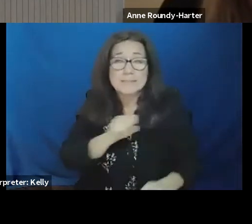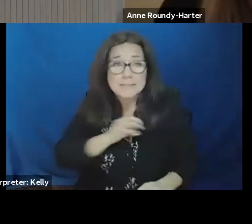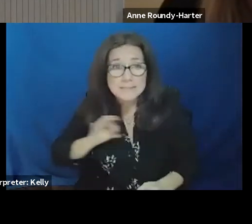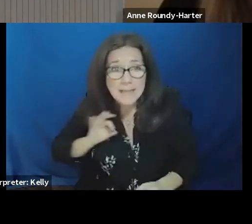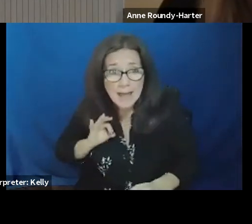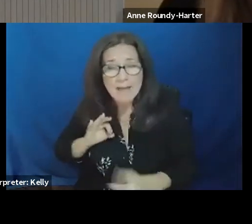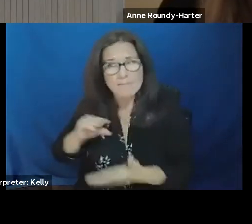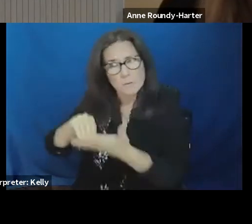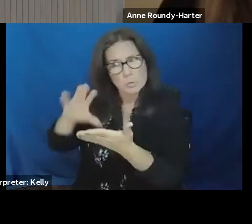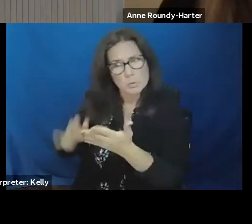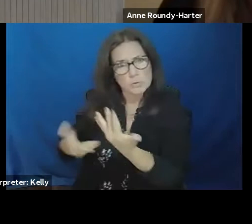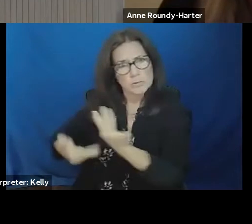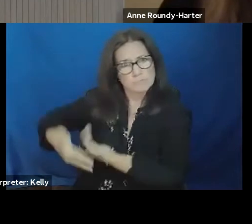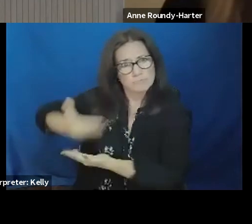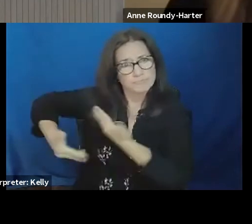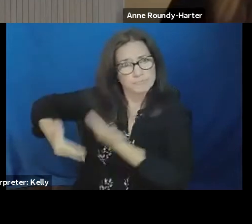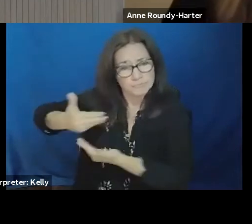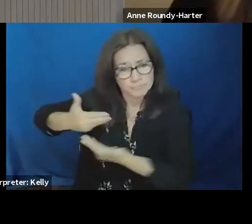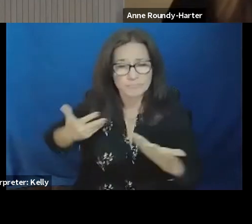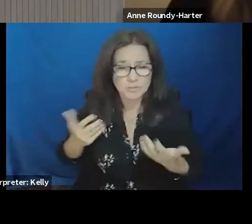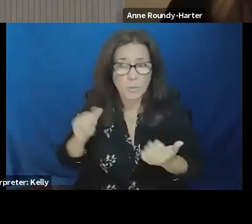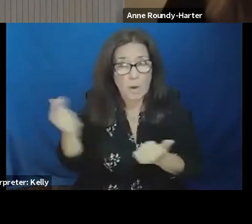through the same experience.